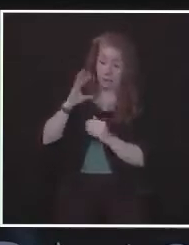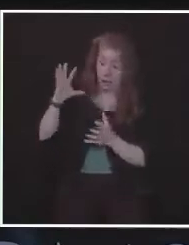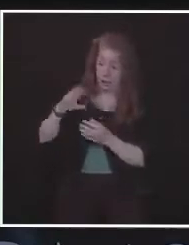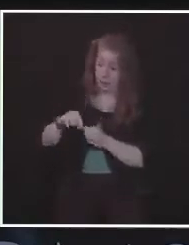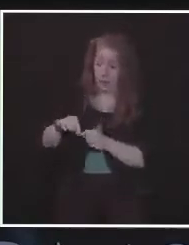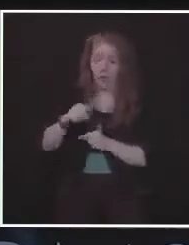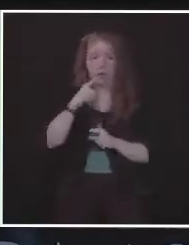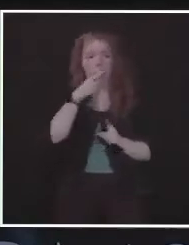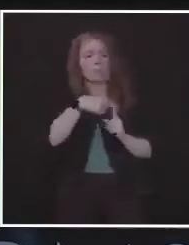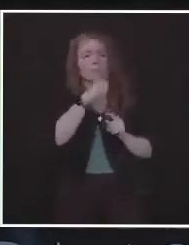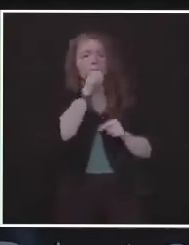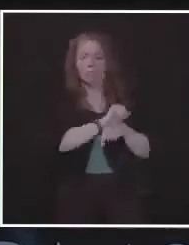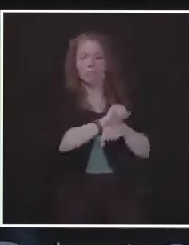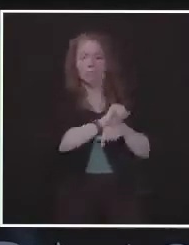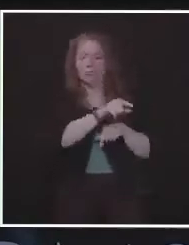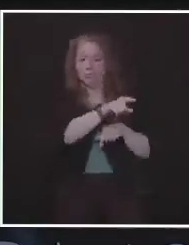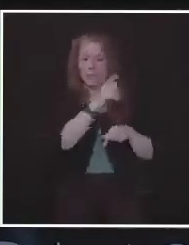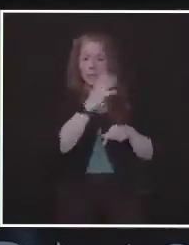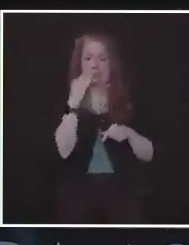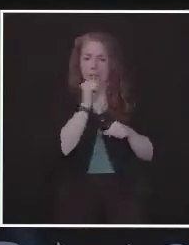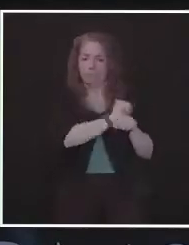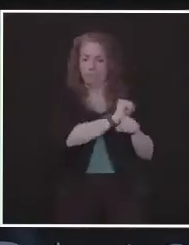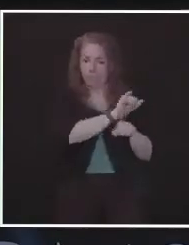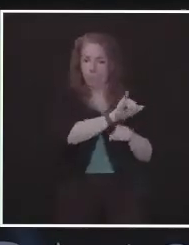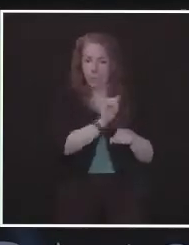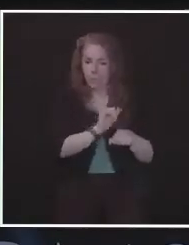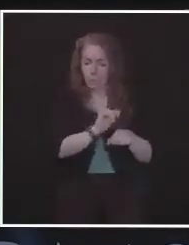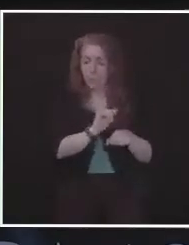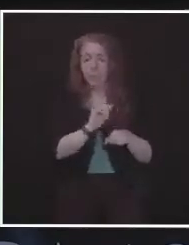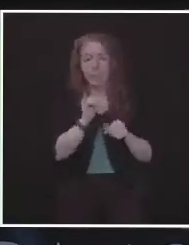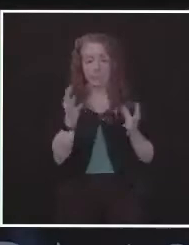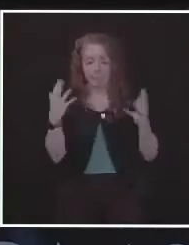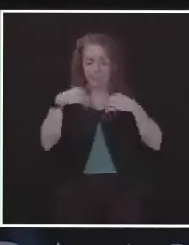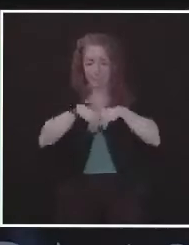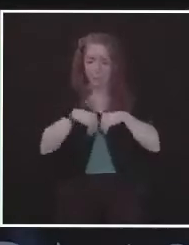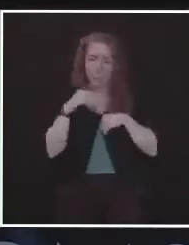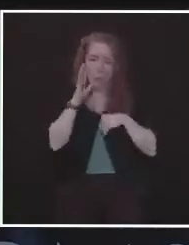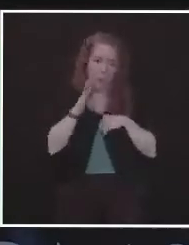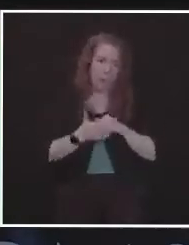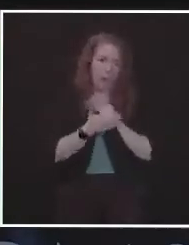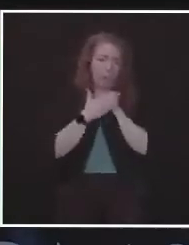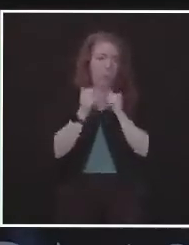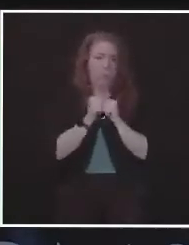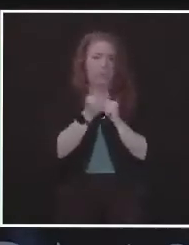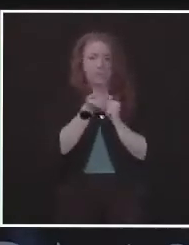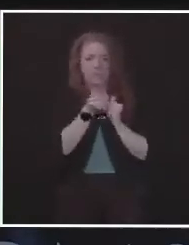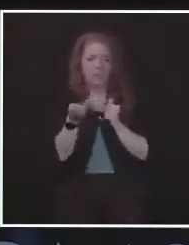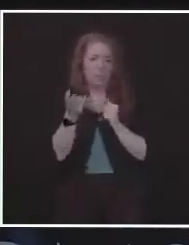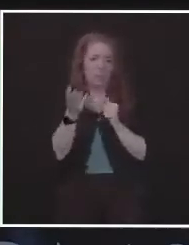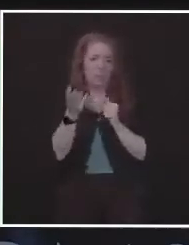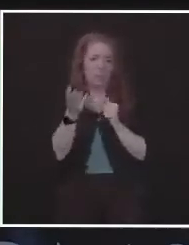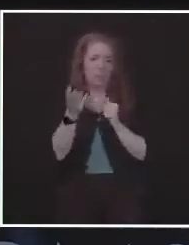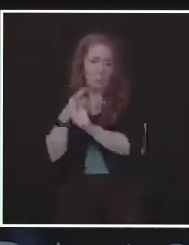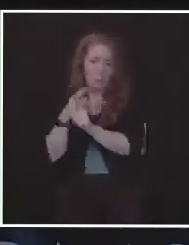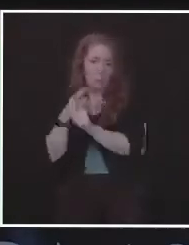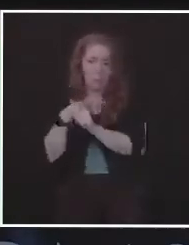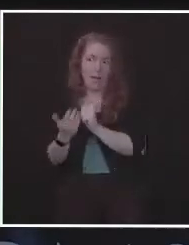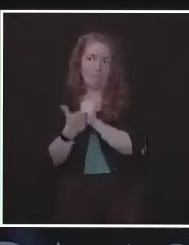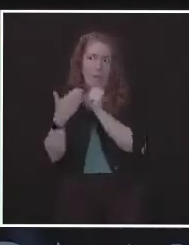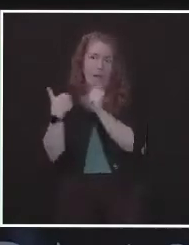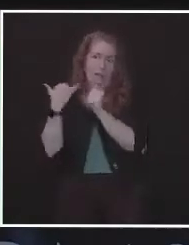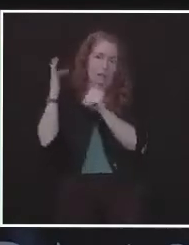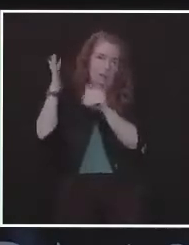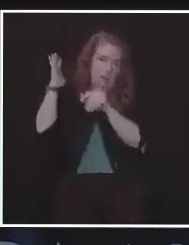valuable as he leads the development of numerous initiatives that will return us to the moon in a sustainable manner.